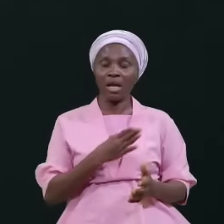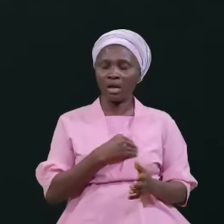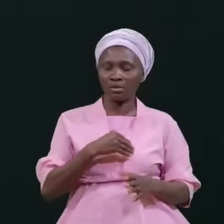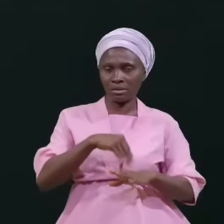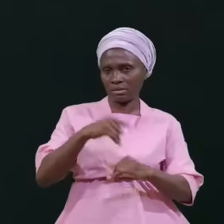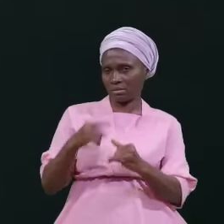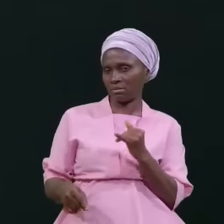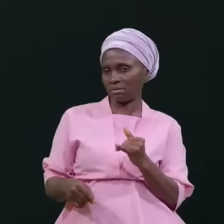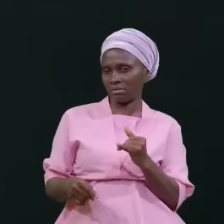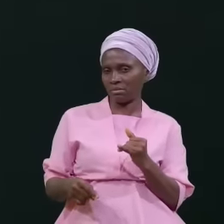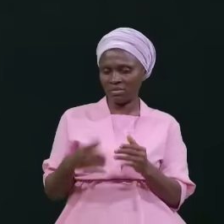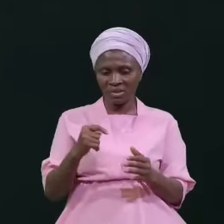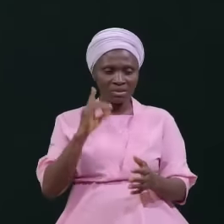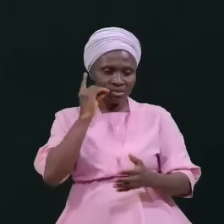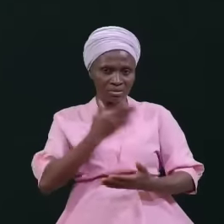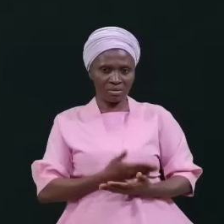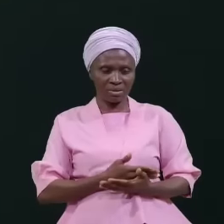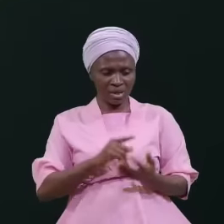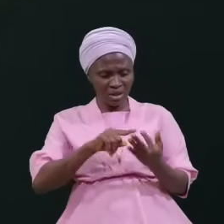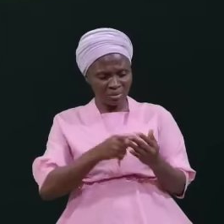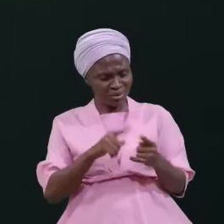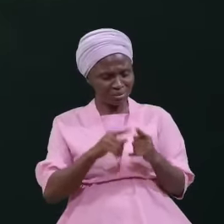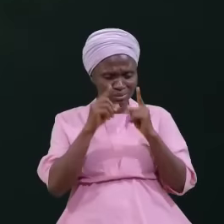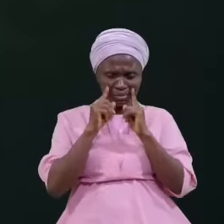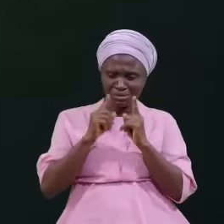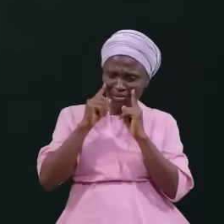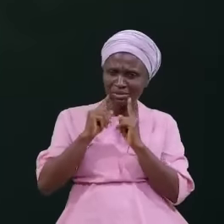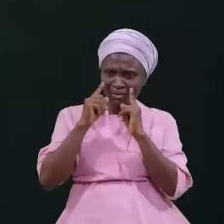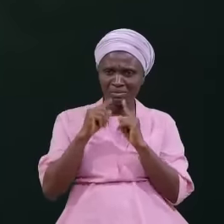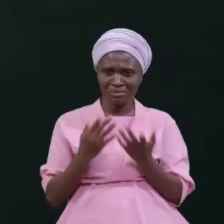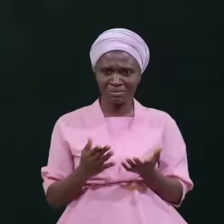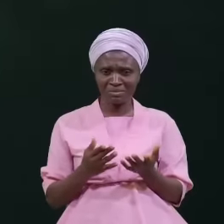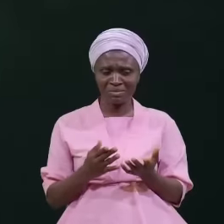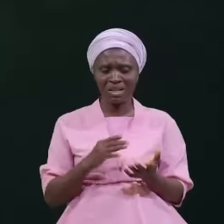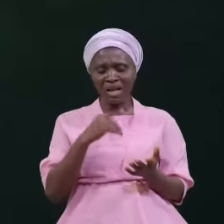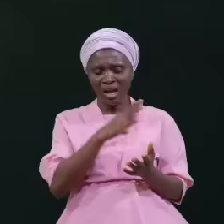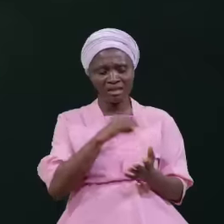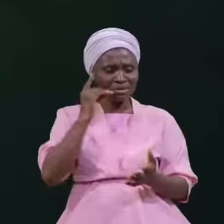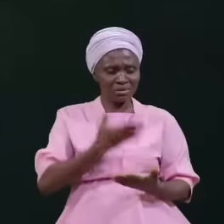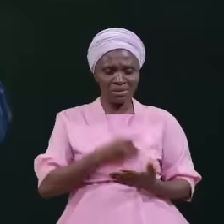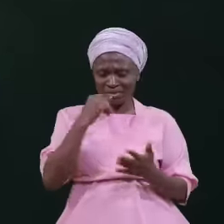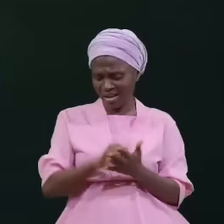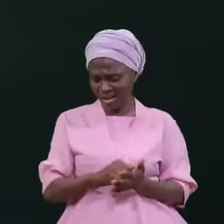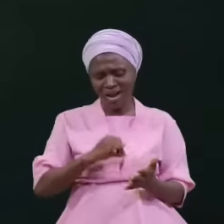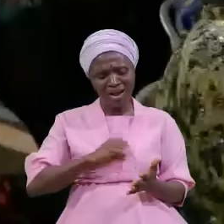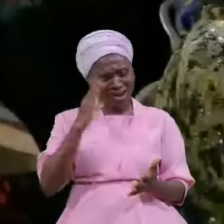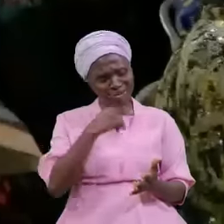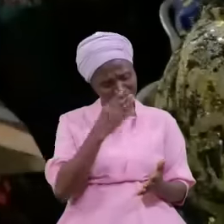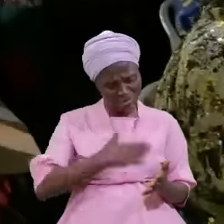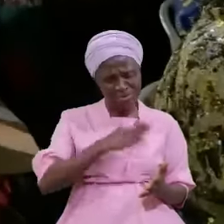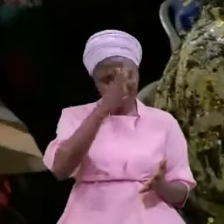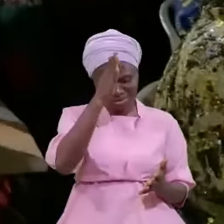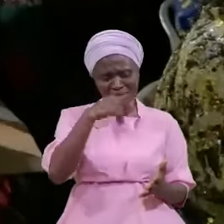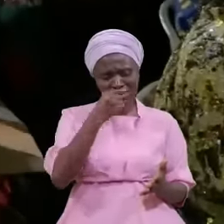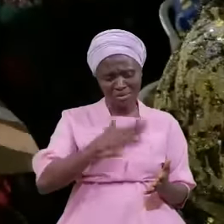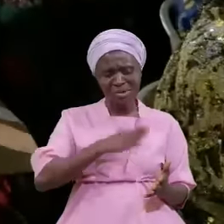daughter begins to cry. I cannot hide this. I must tell mom. I must tell dad. And before the shame